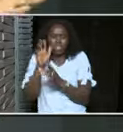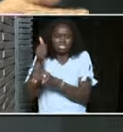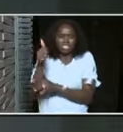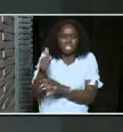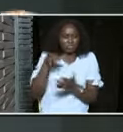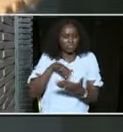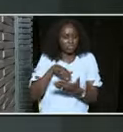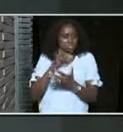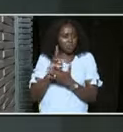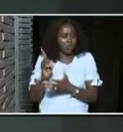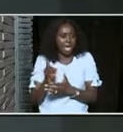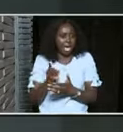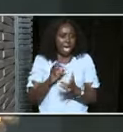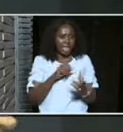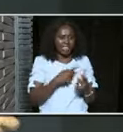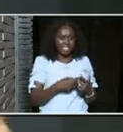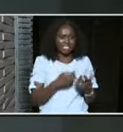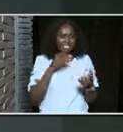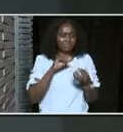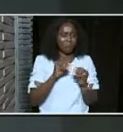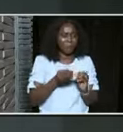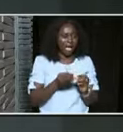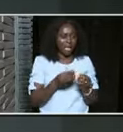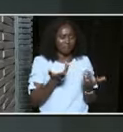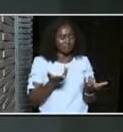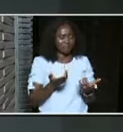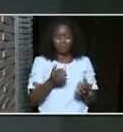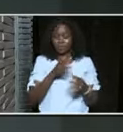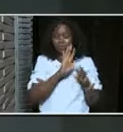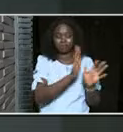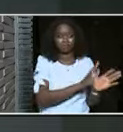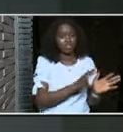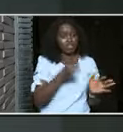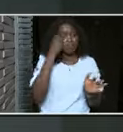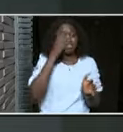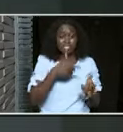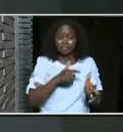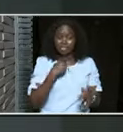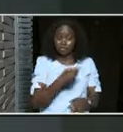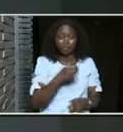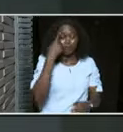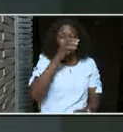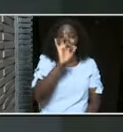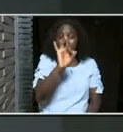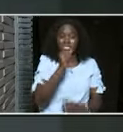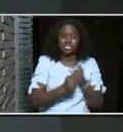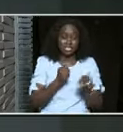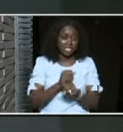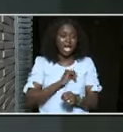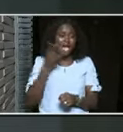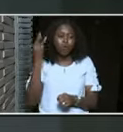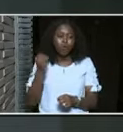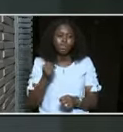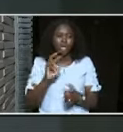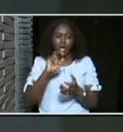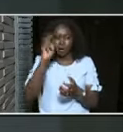and it's came with 1 million, then that's it. In fact, let me tell you, for the 8 years I was governor, we were feeding our